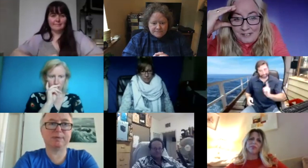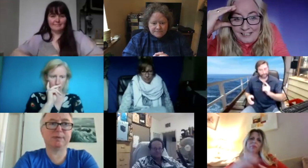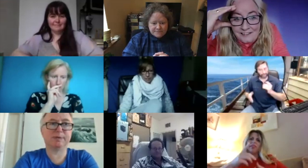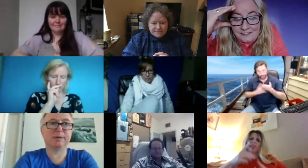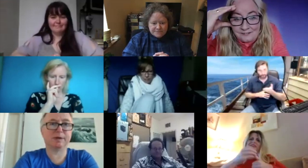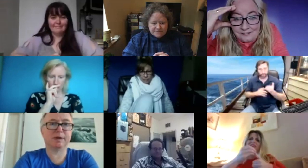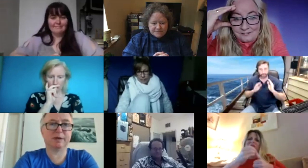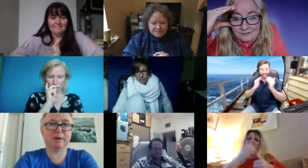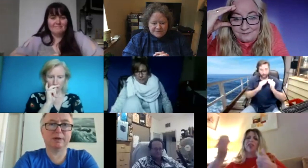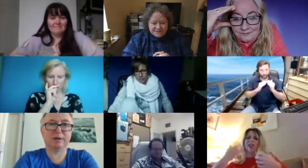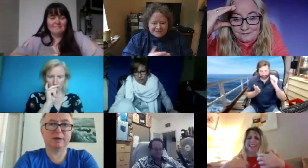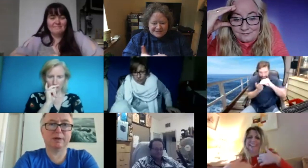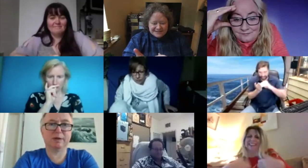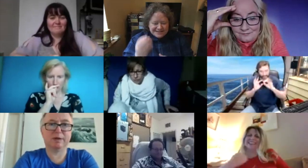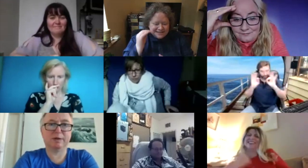Anybody else?